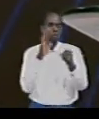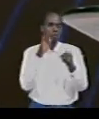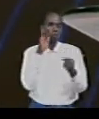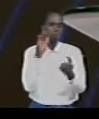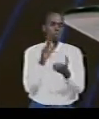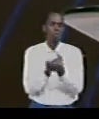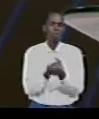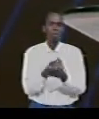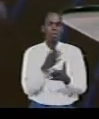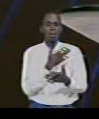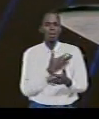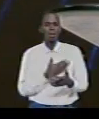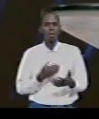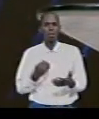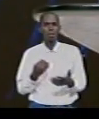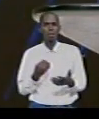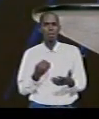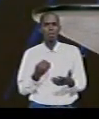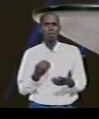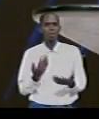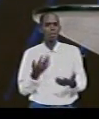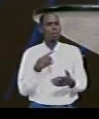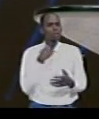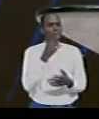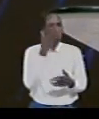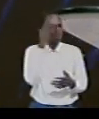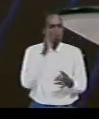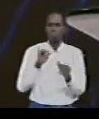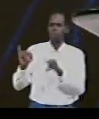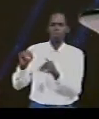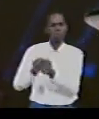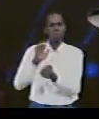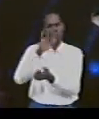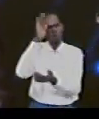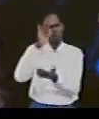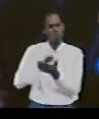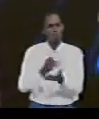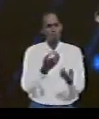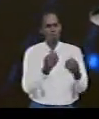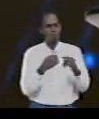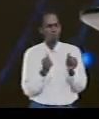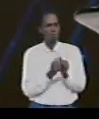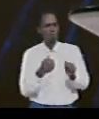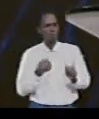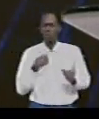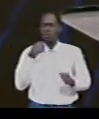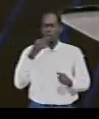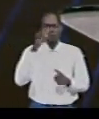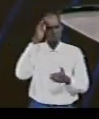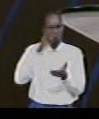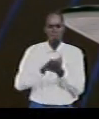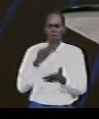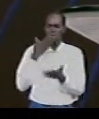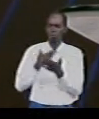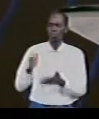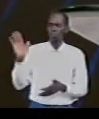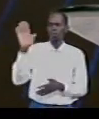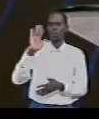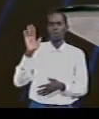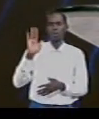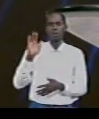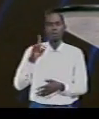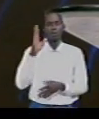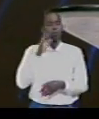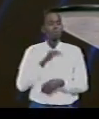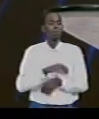and said, why are you staying with this man? Come with me. This man, say bye-bye to him. Are you going